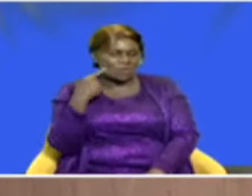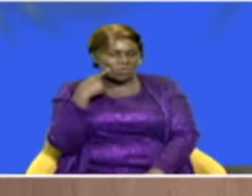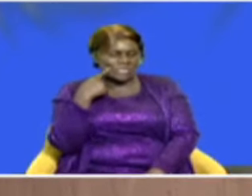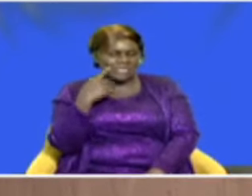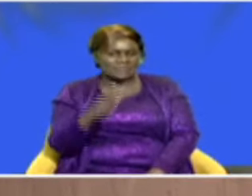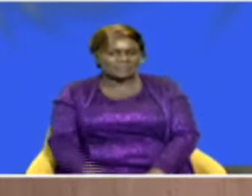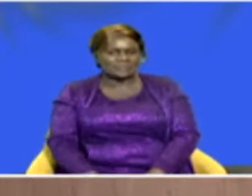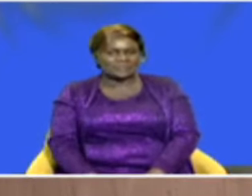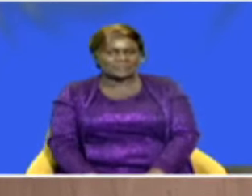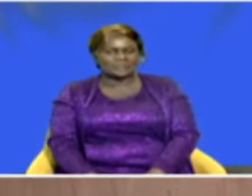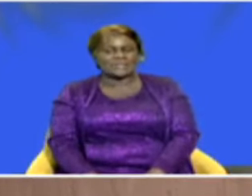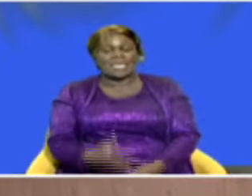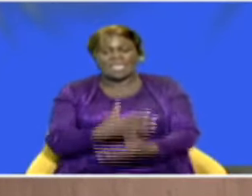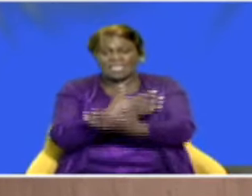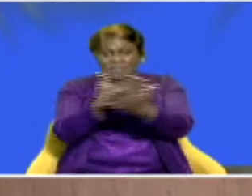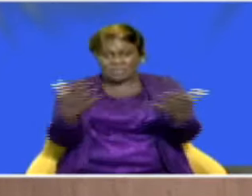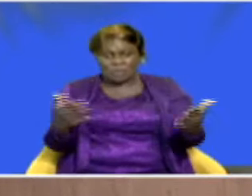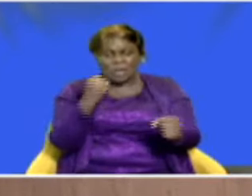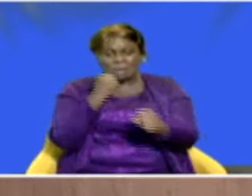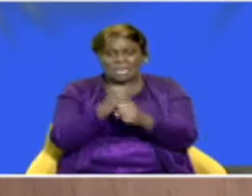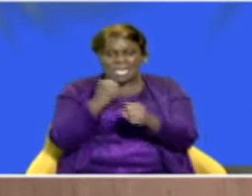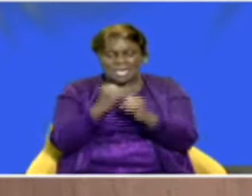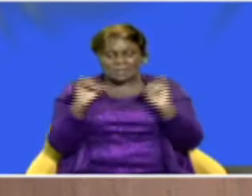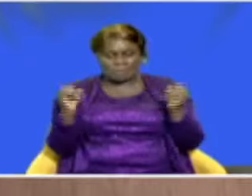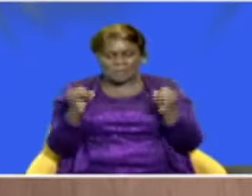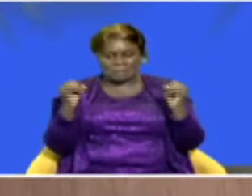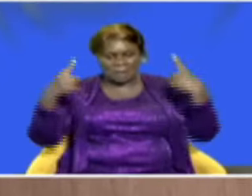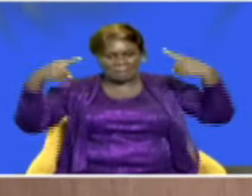Meresha Owiti. To everybody that made this